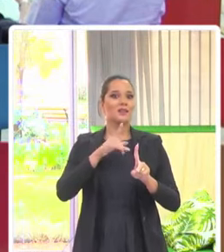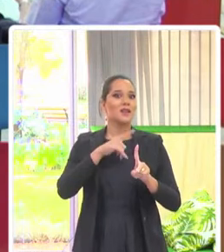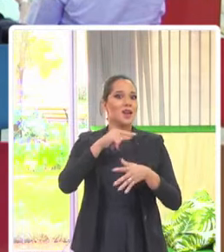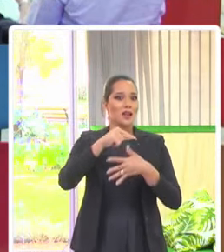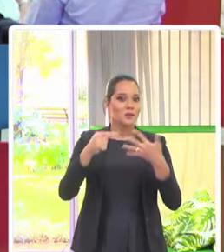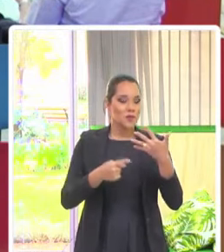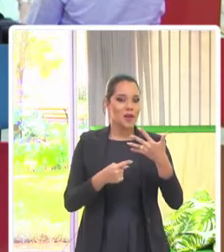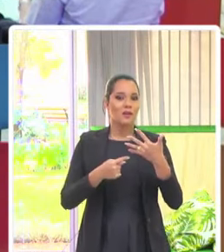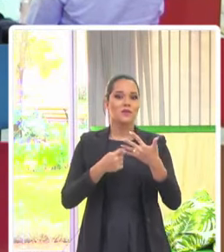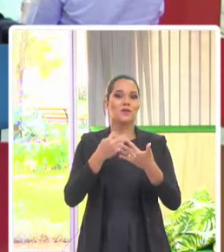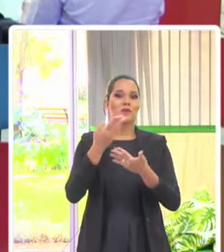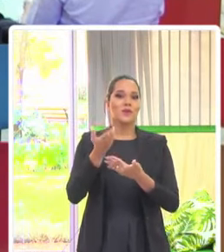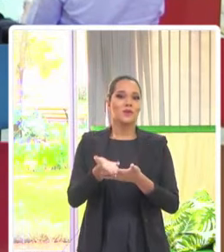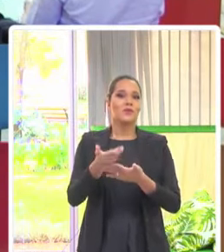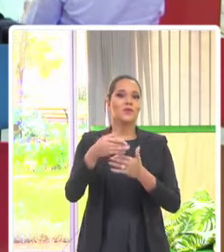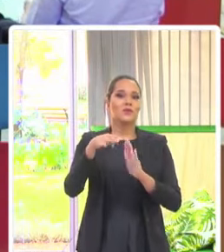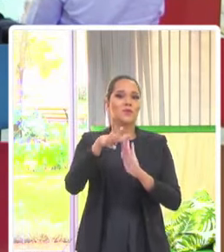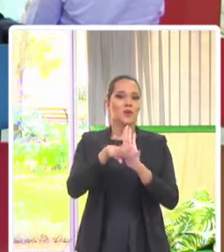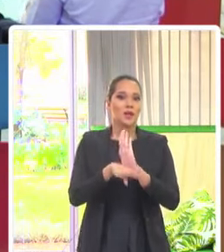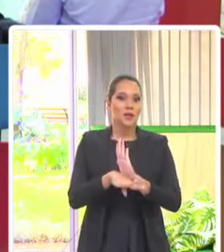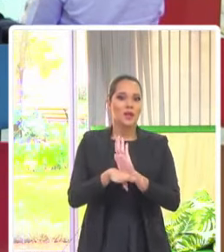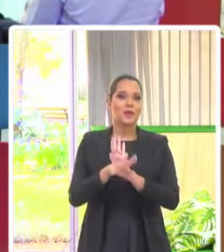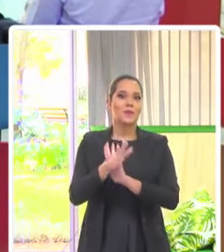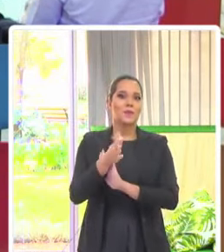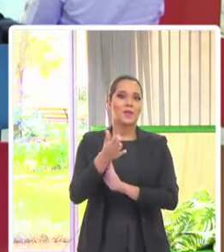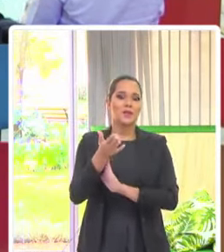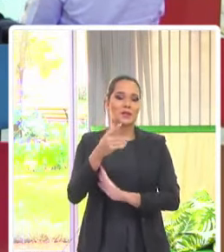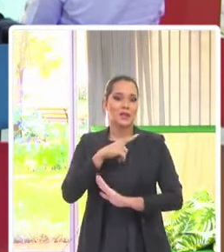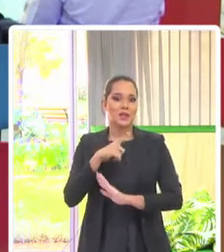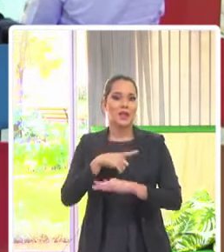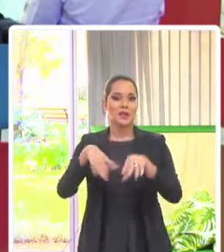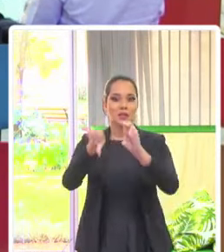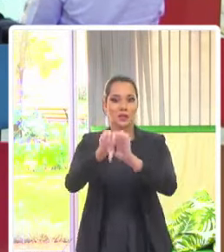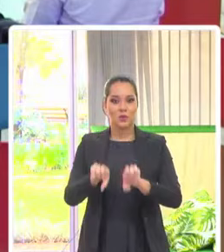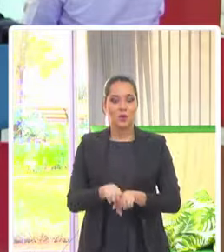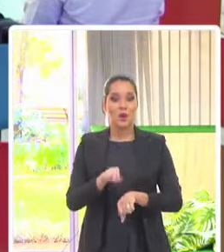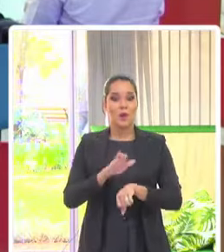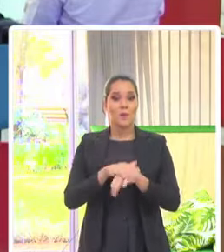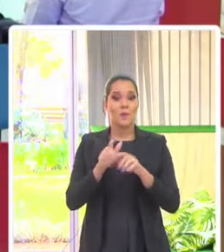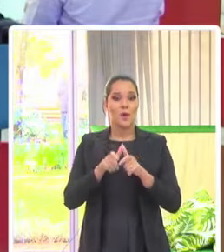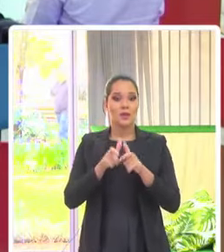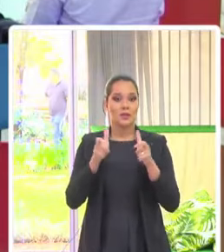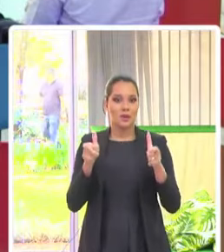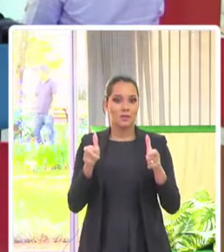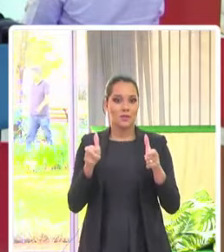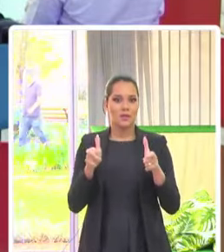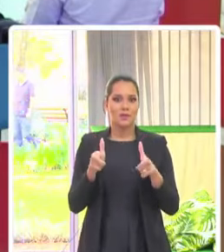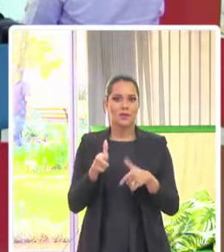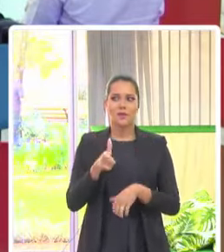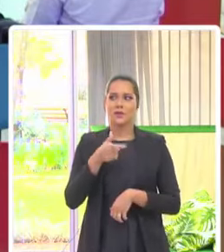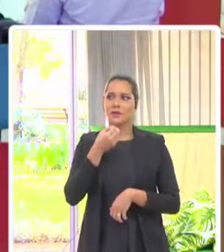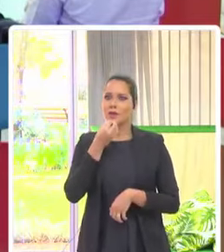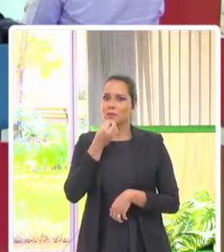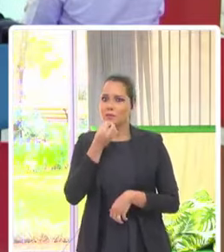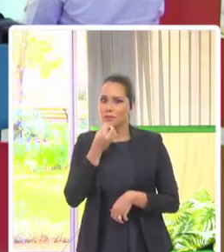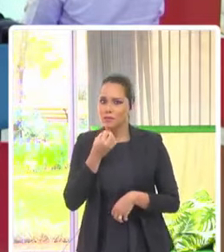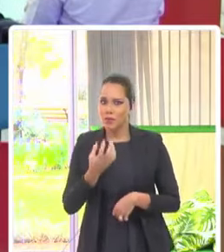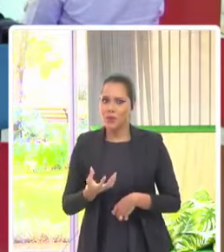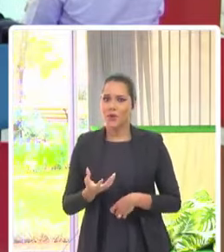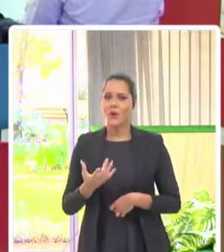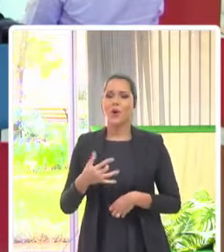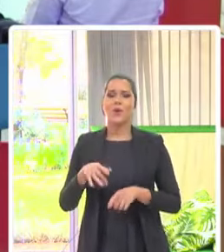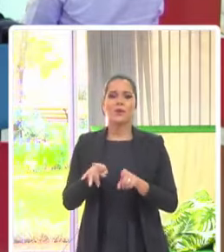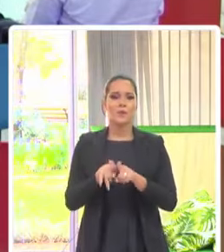somehow compose a broader framing on what things could be and should be in order to